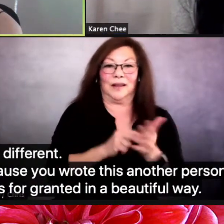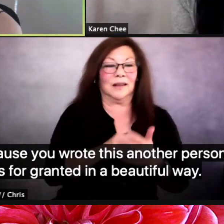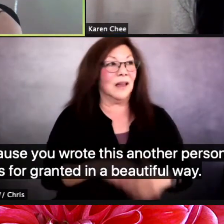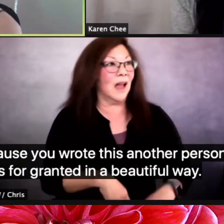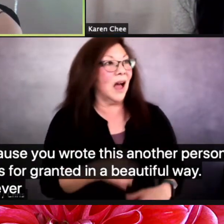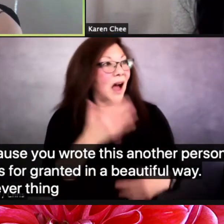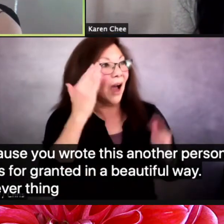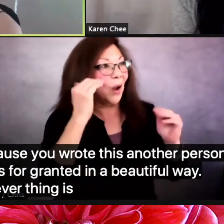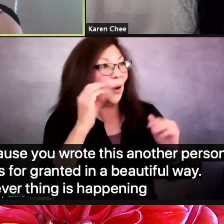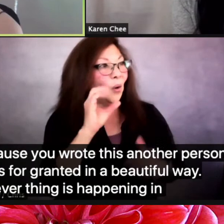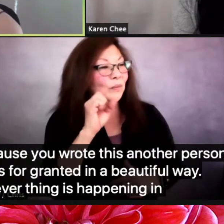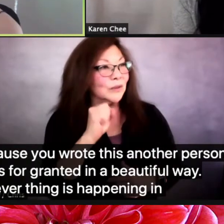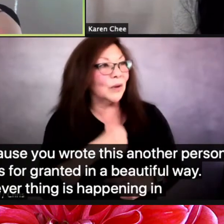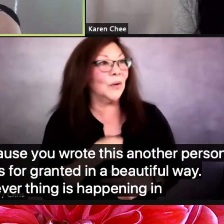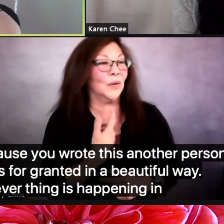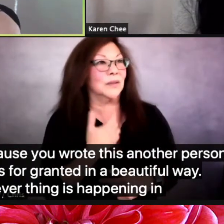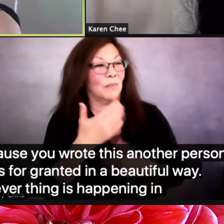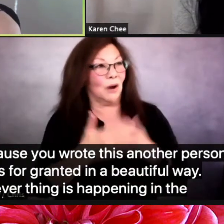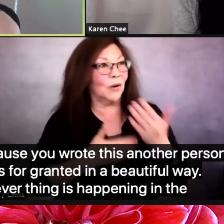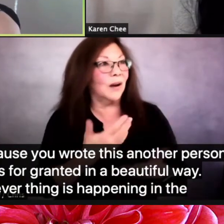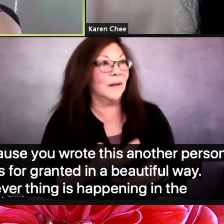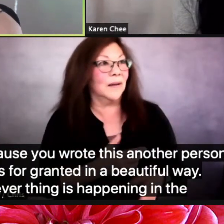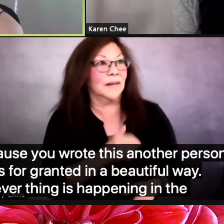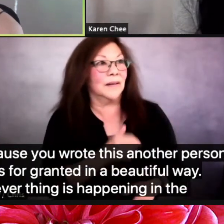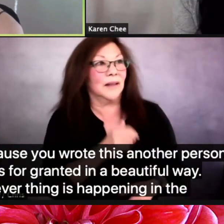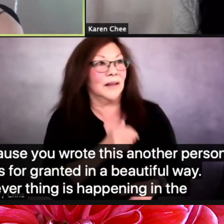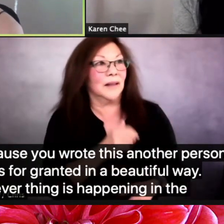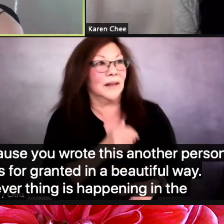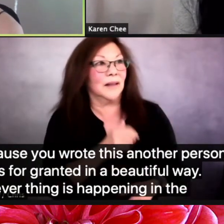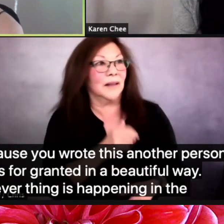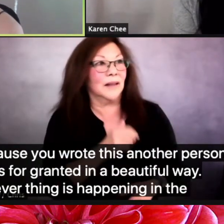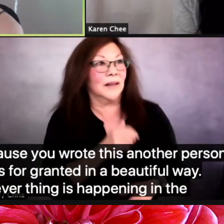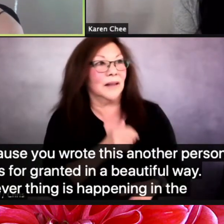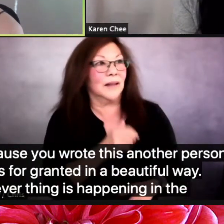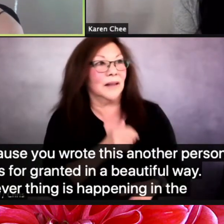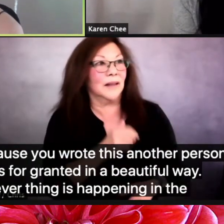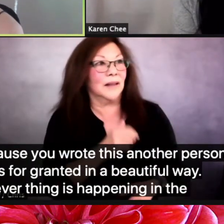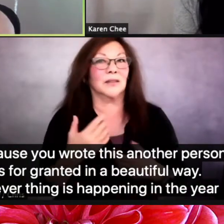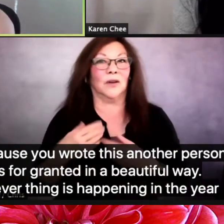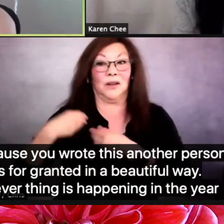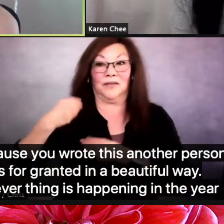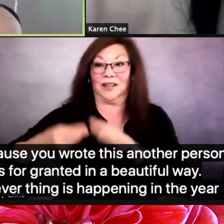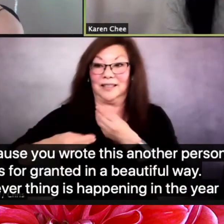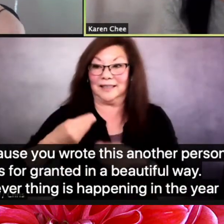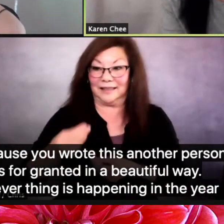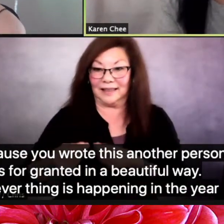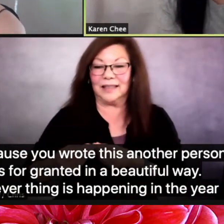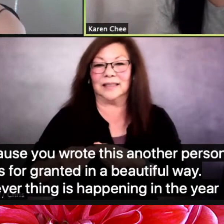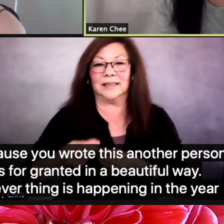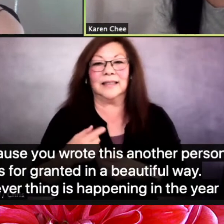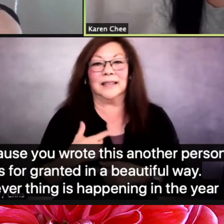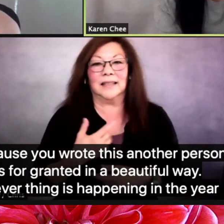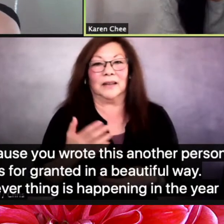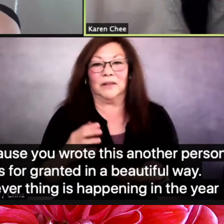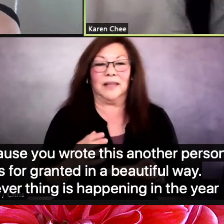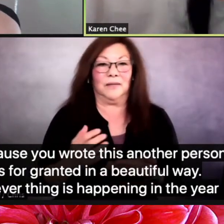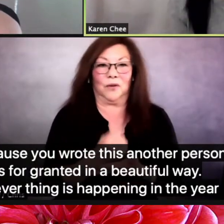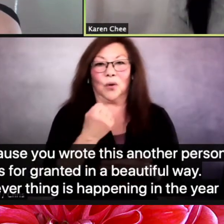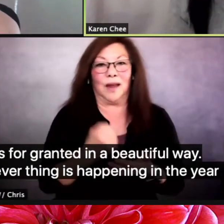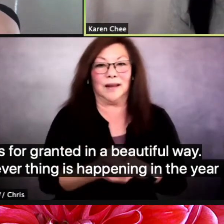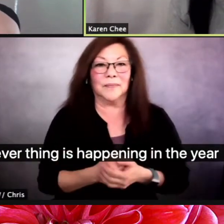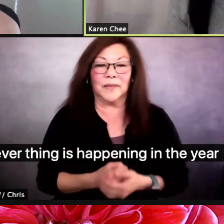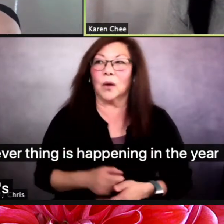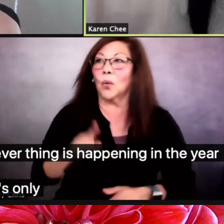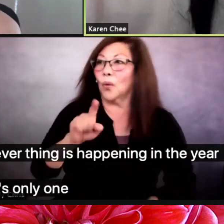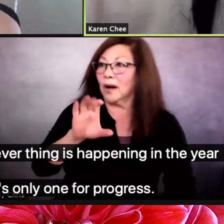progress, is to just not have to worry about hard things and have like all our descendants take everything for granted? Yeah. Oh my gosh, 100%. I also was